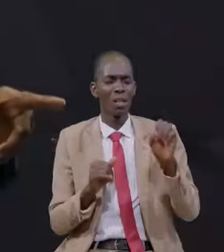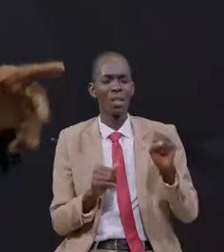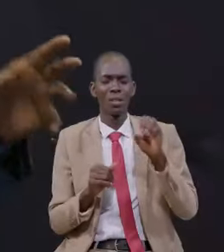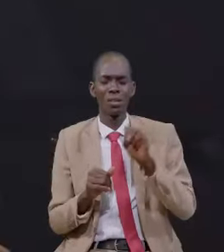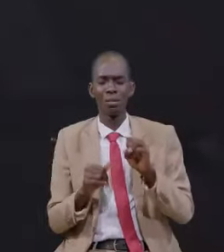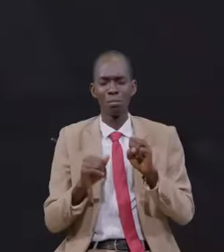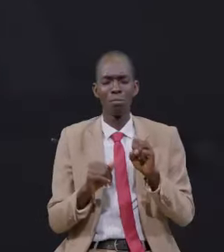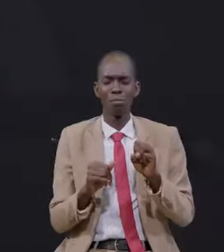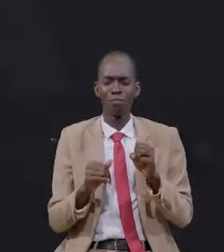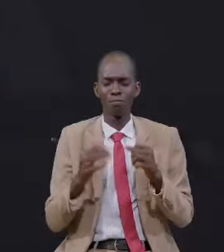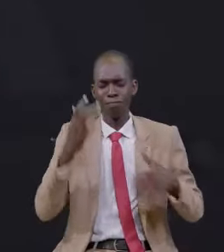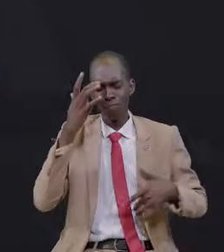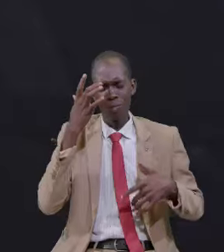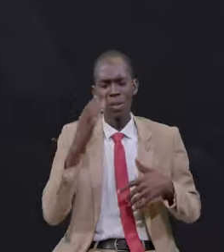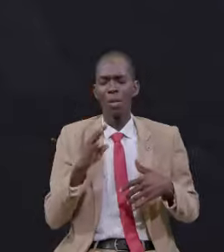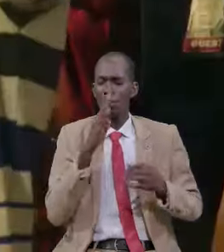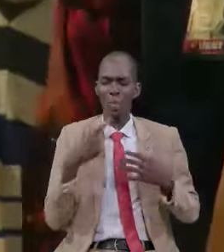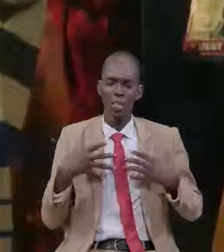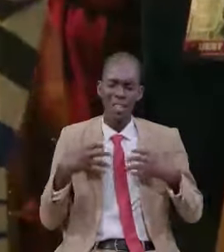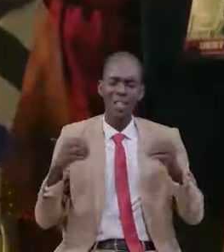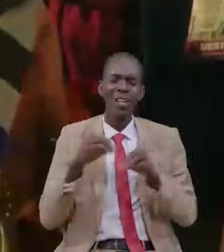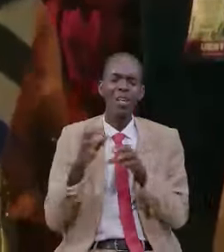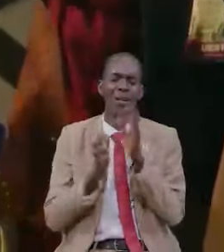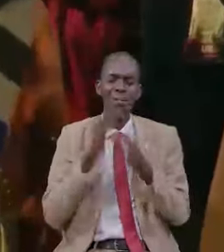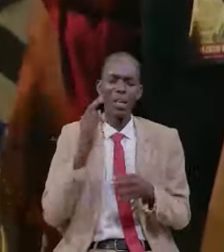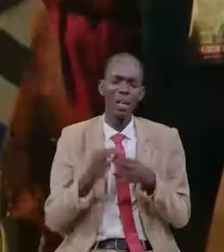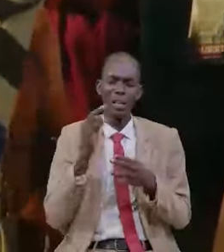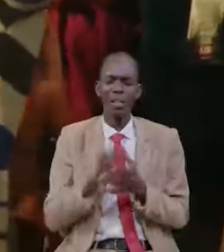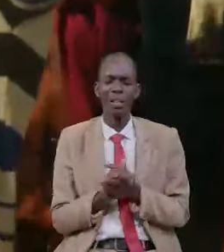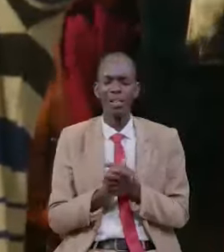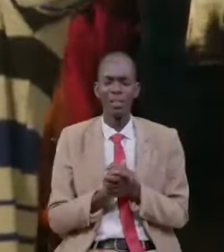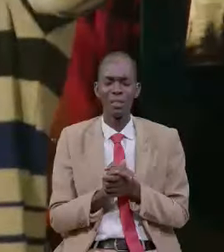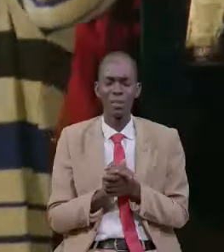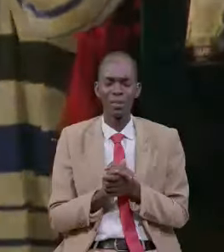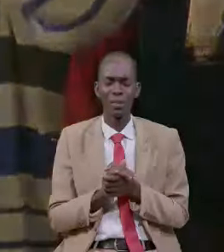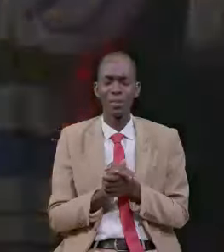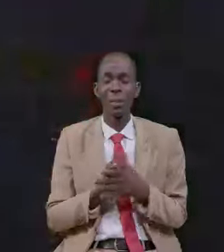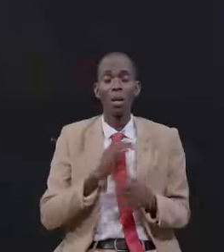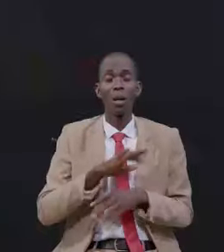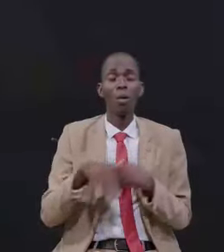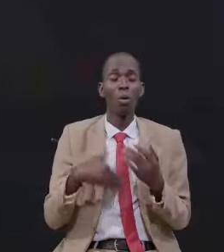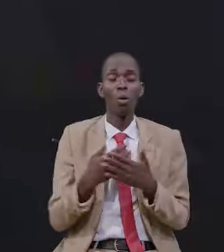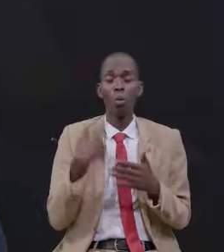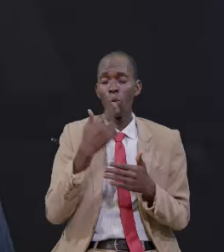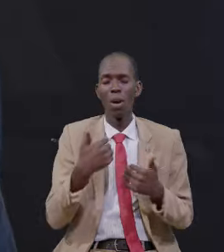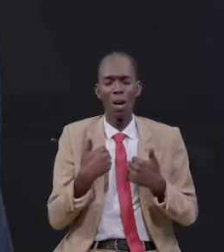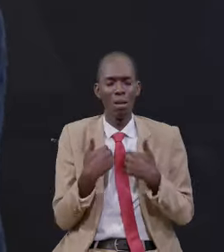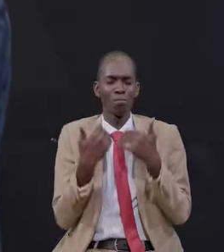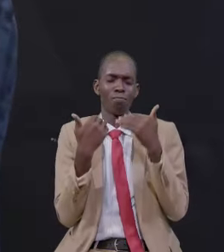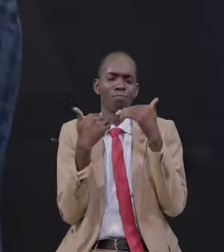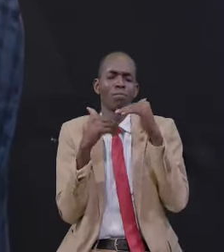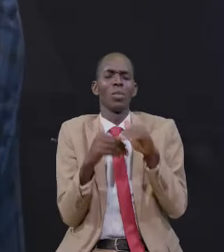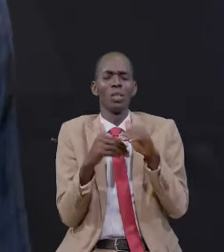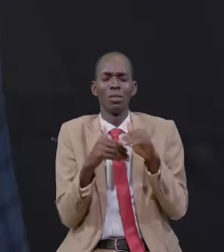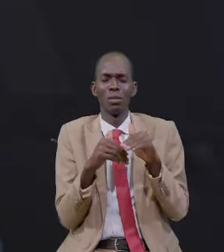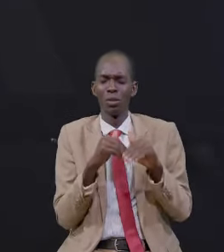pain, come out in Jesus' name. And those who have limitation, standing